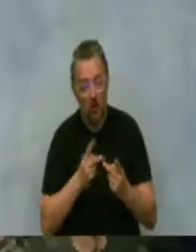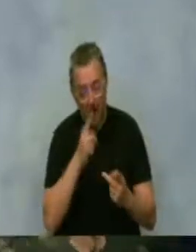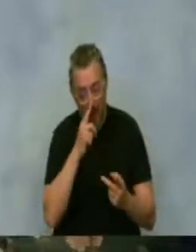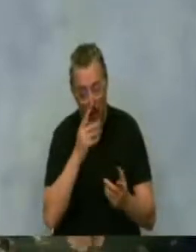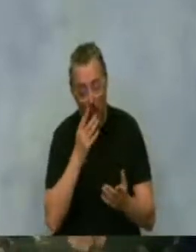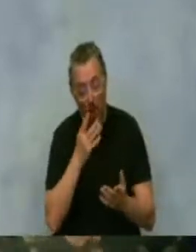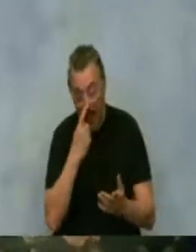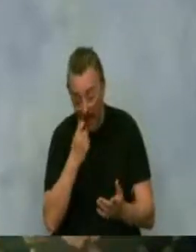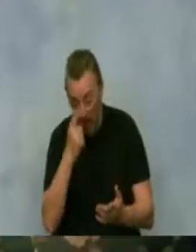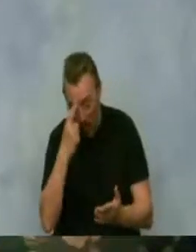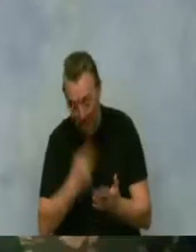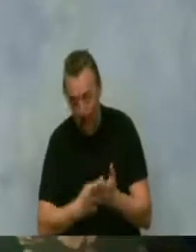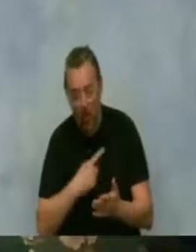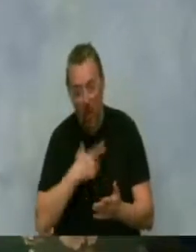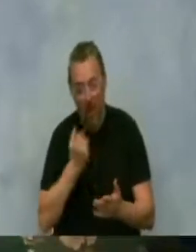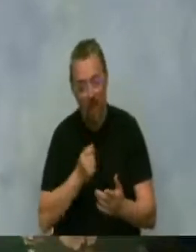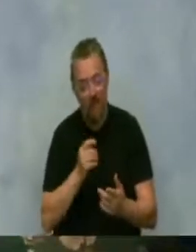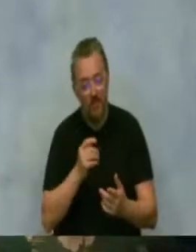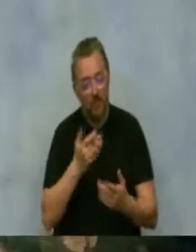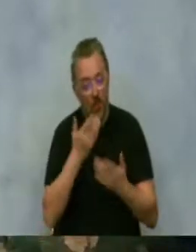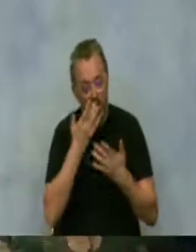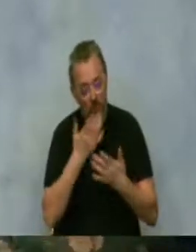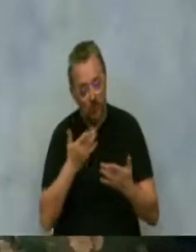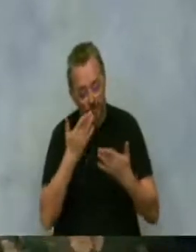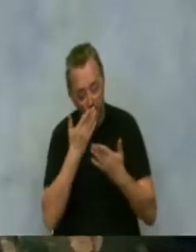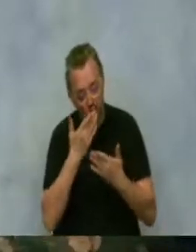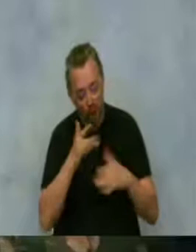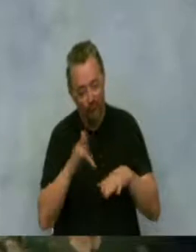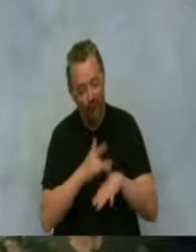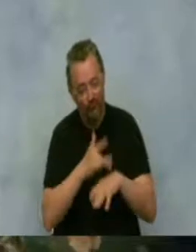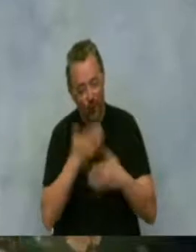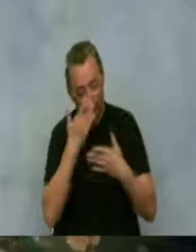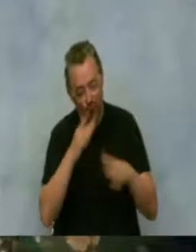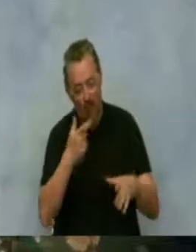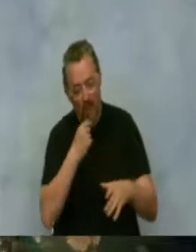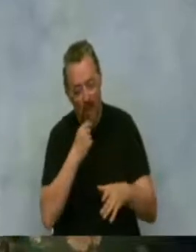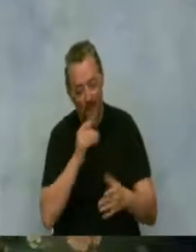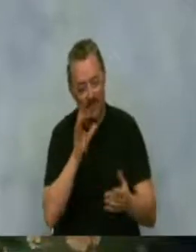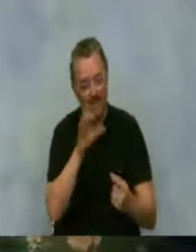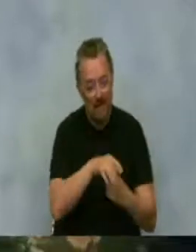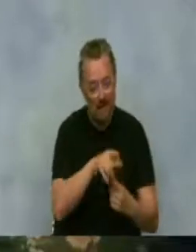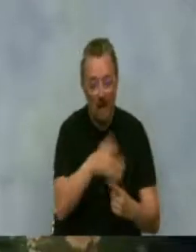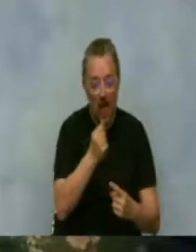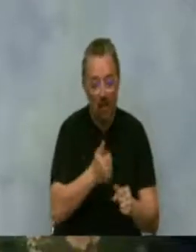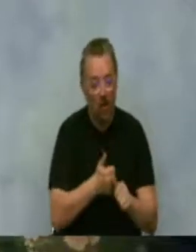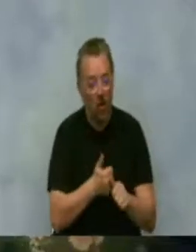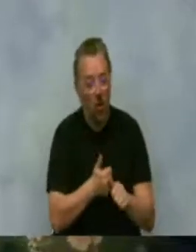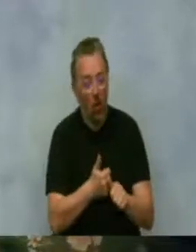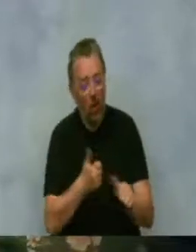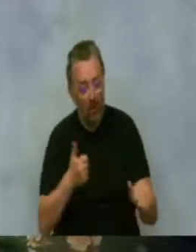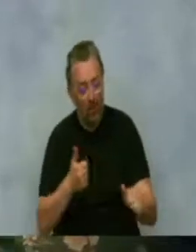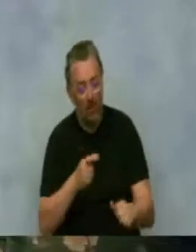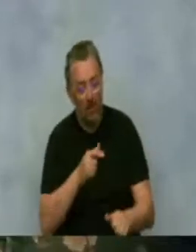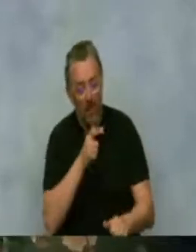because there's a Showman site in Blantyre, and they have a commercial electric